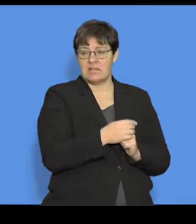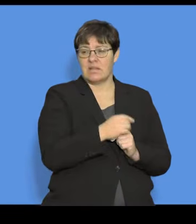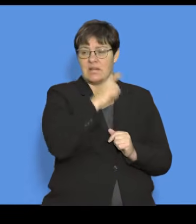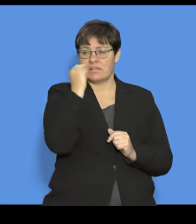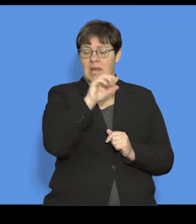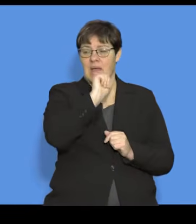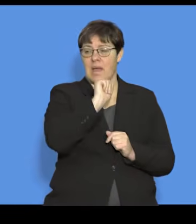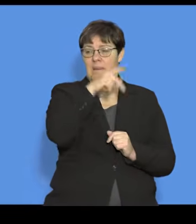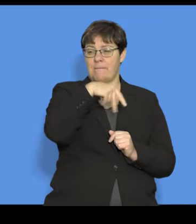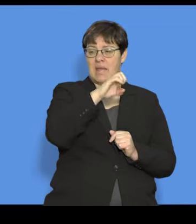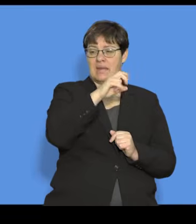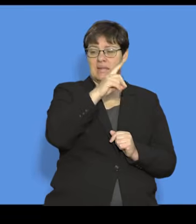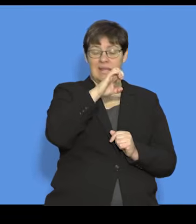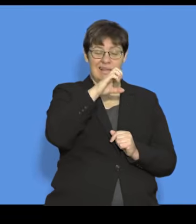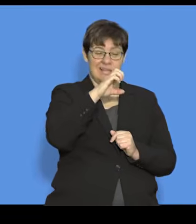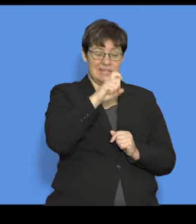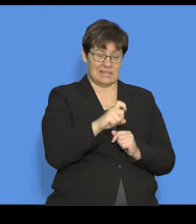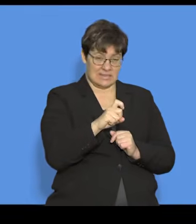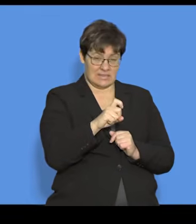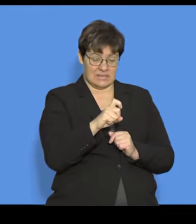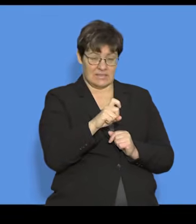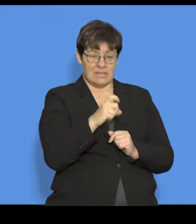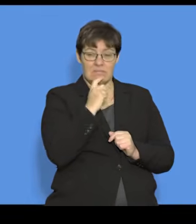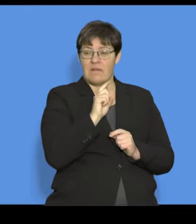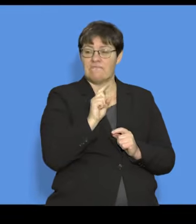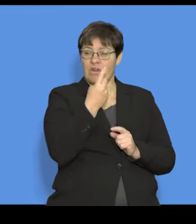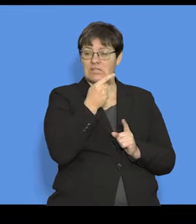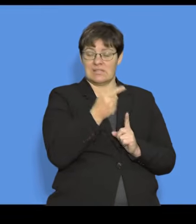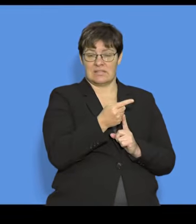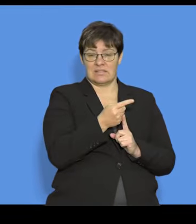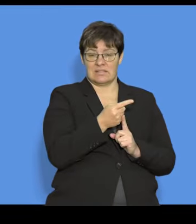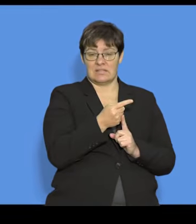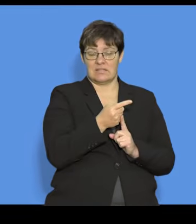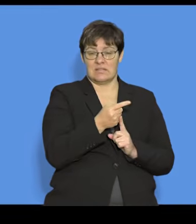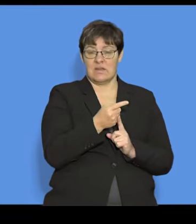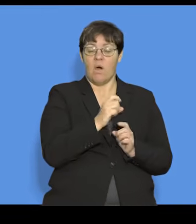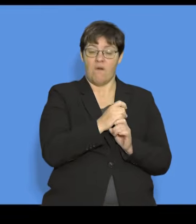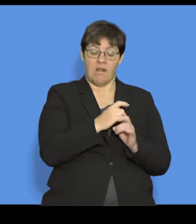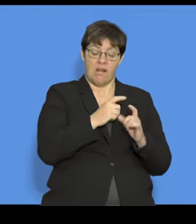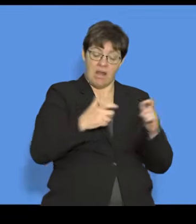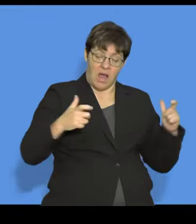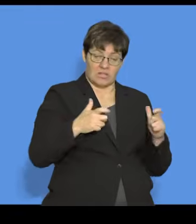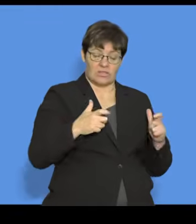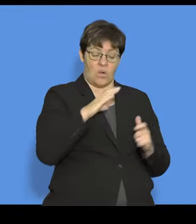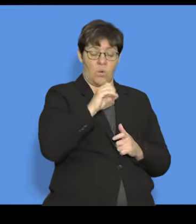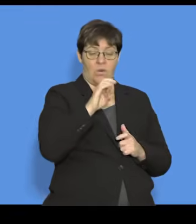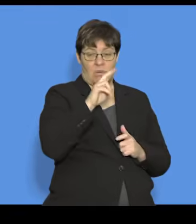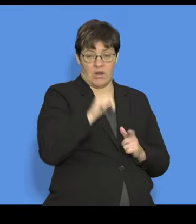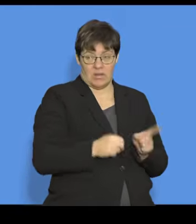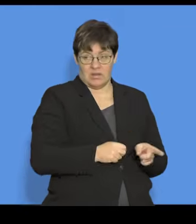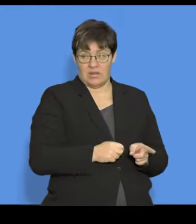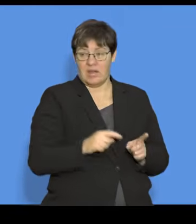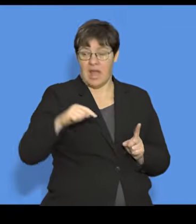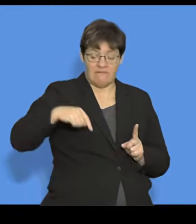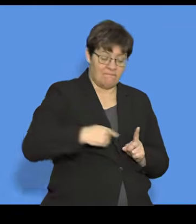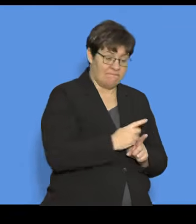structure there is the appendix, which is not labeled here, but that is the first bit of the large intestine. The large